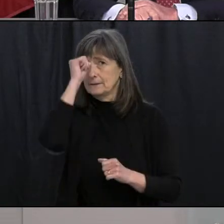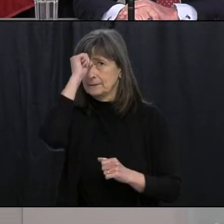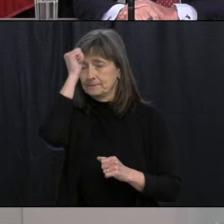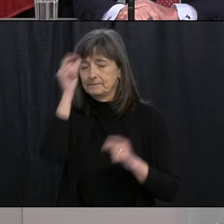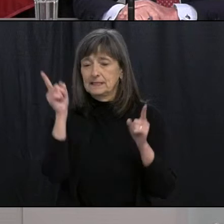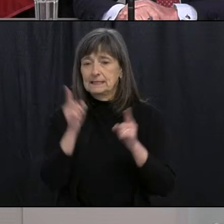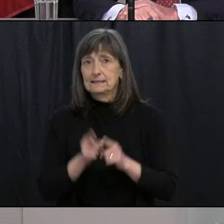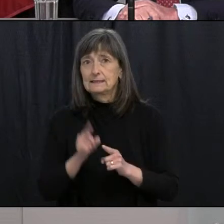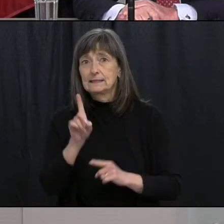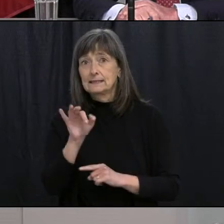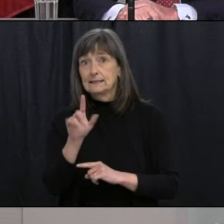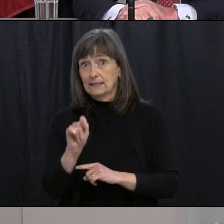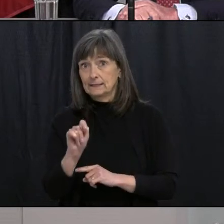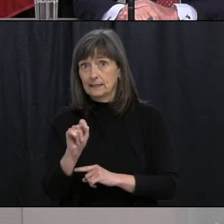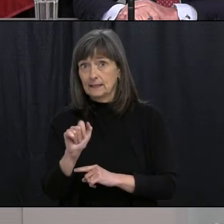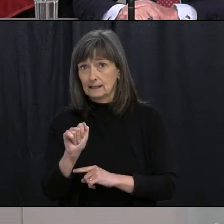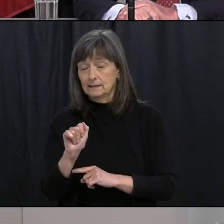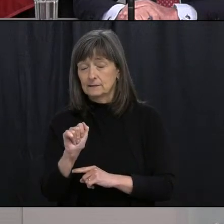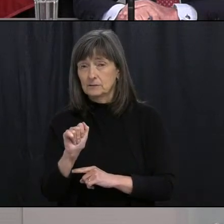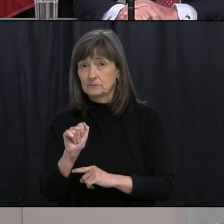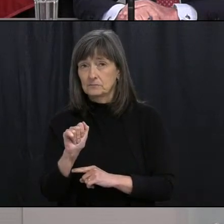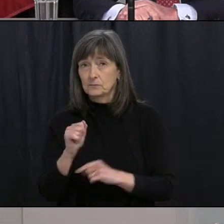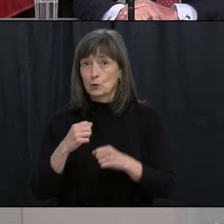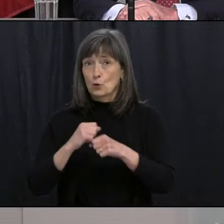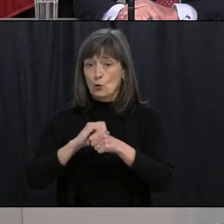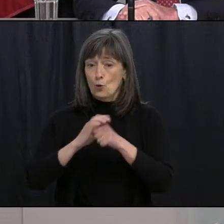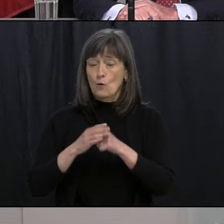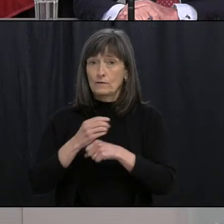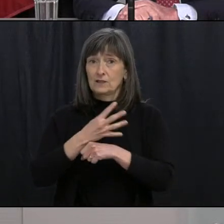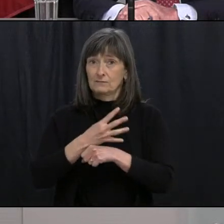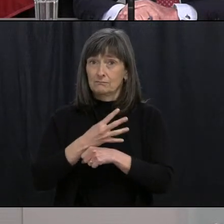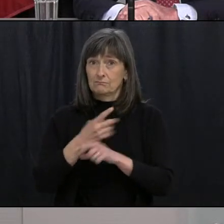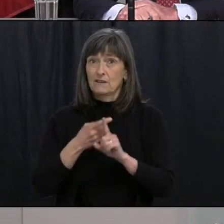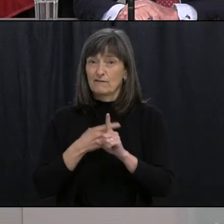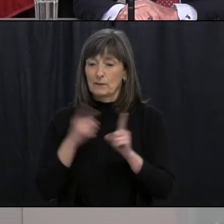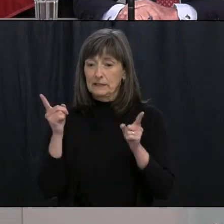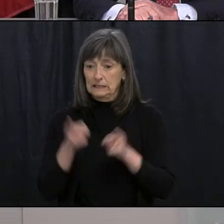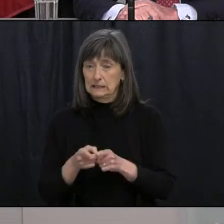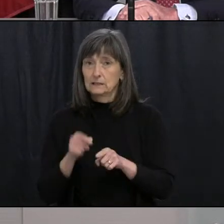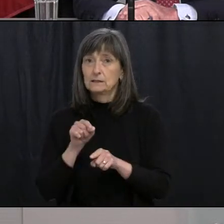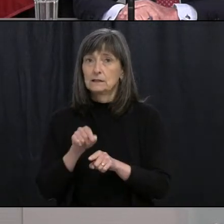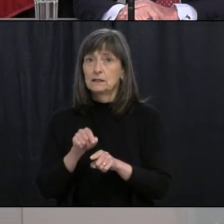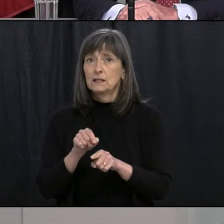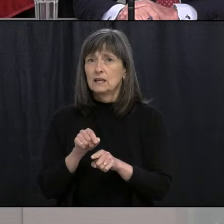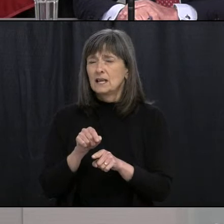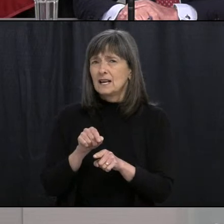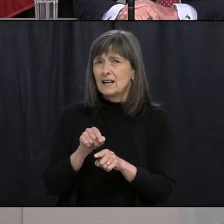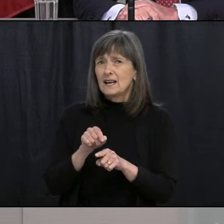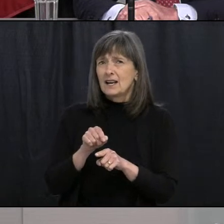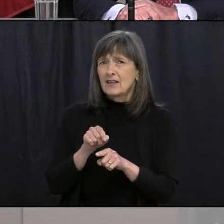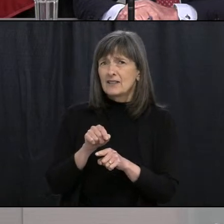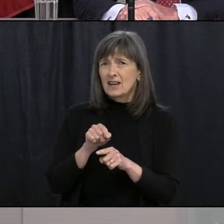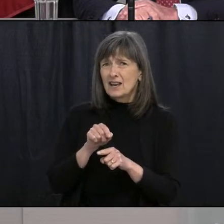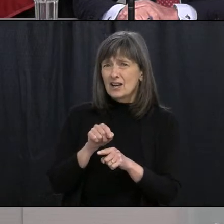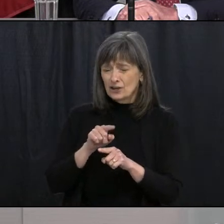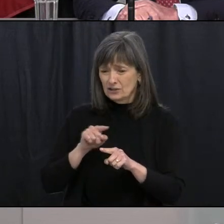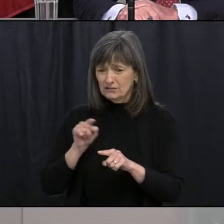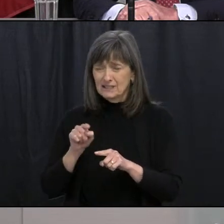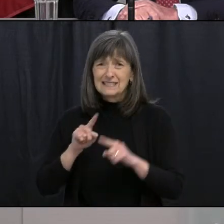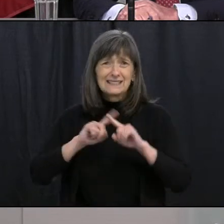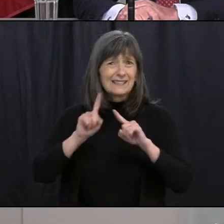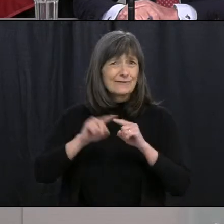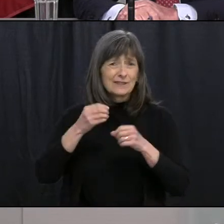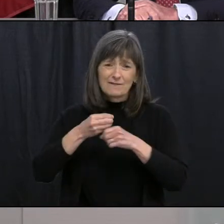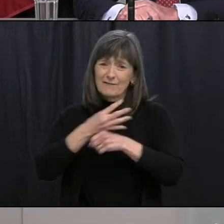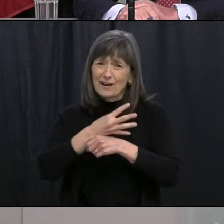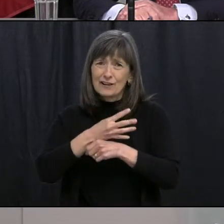this is apparently the subtype of the one first detected in India. How different are the Delta and Kappa variants? Is there much of a difference?